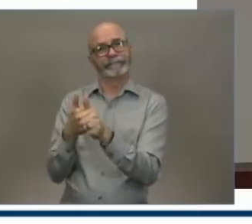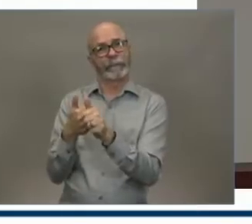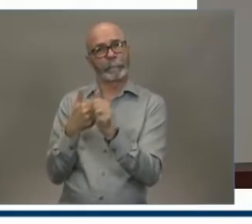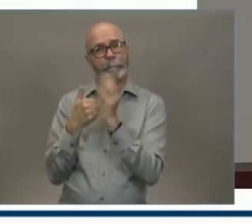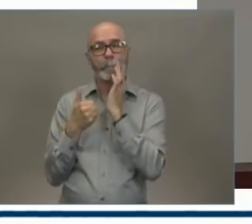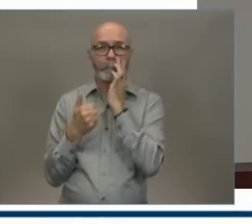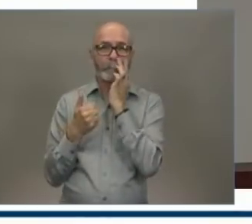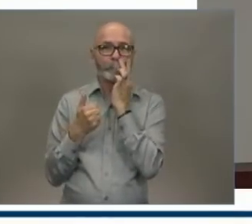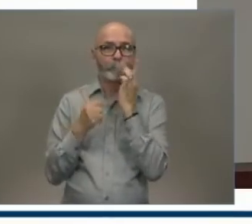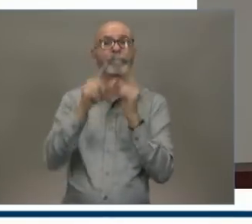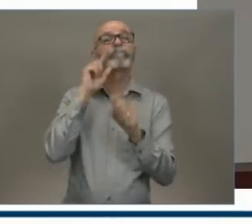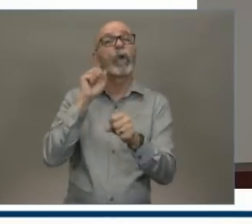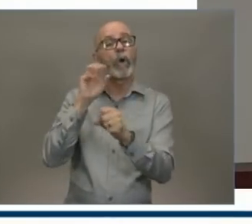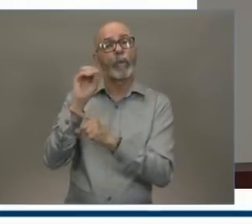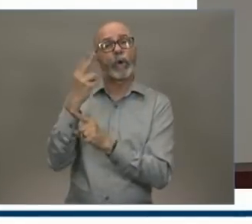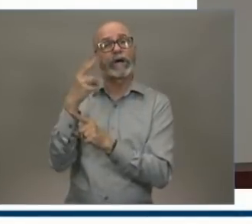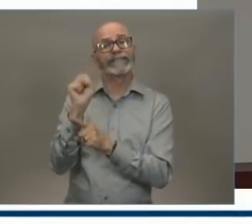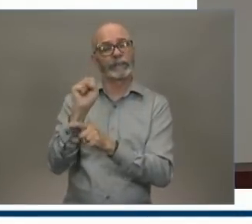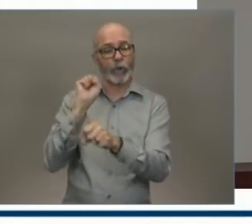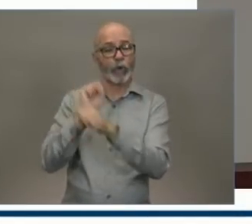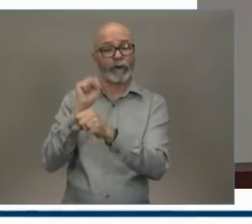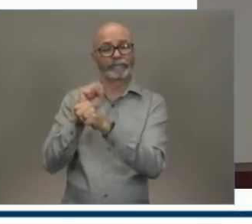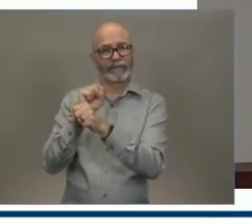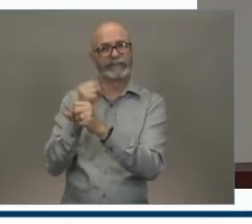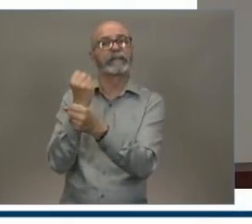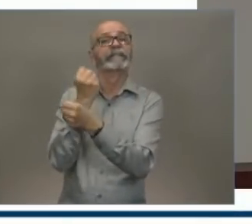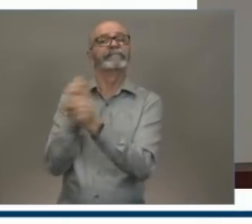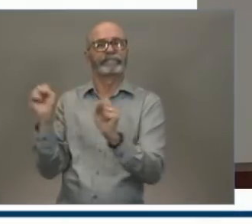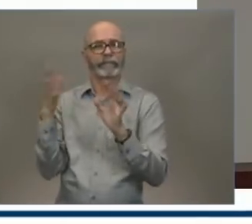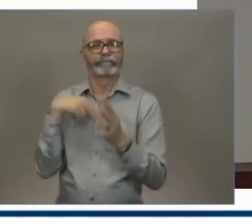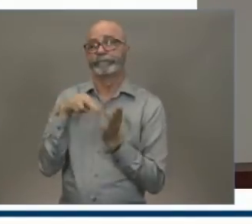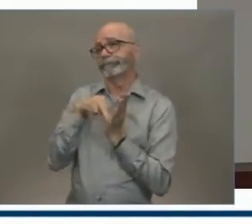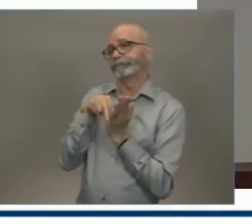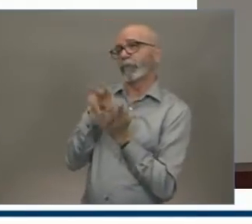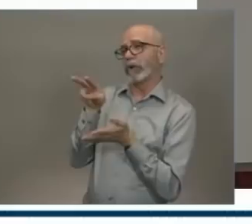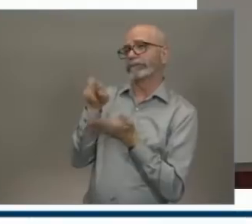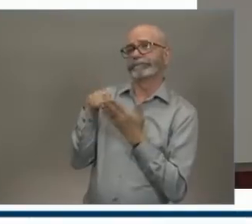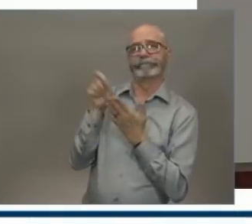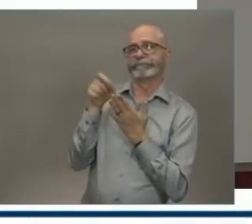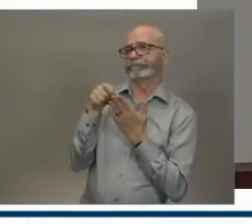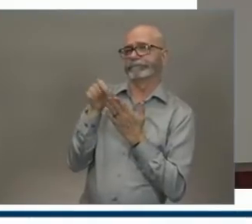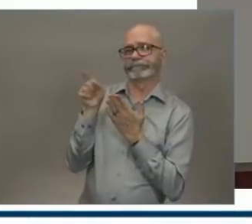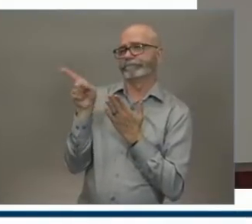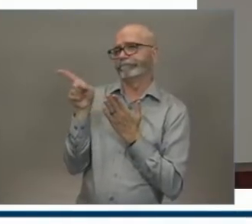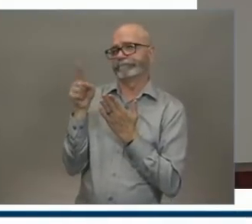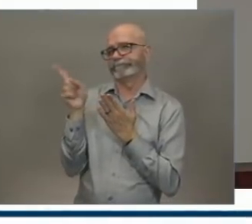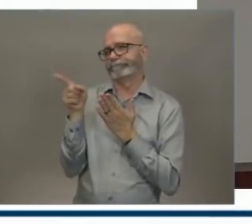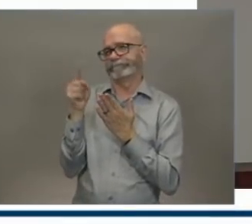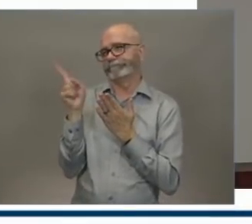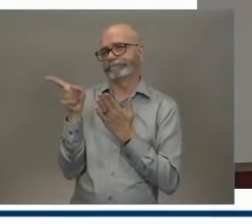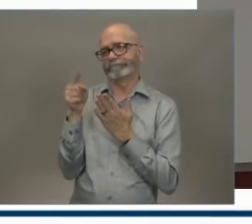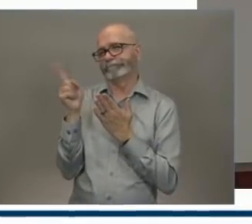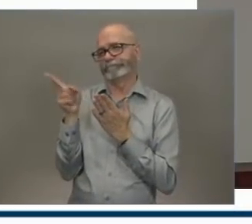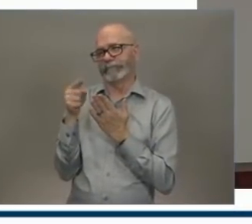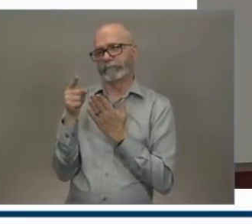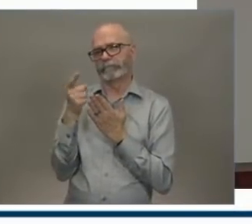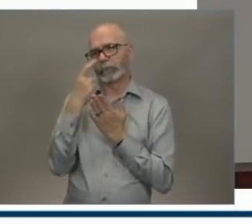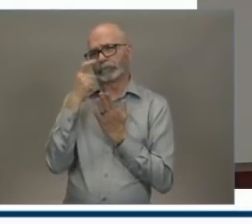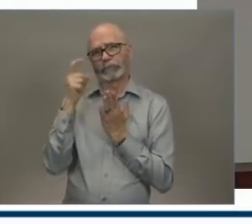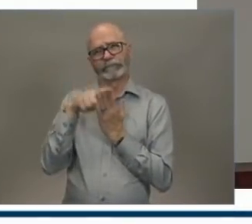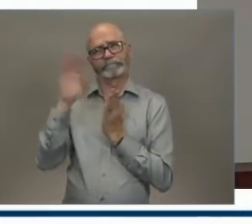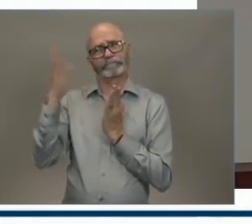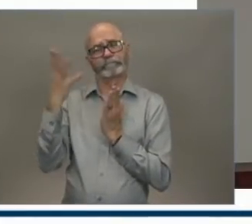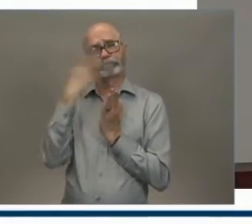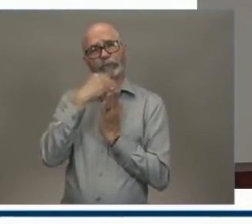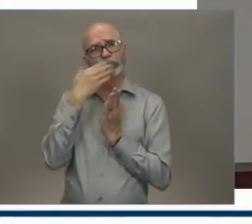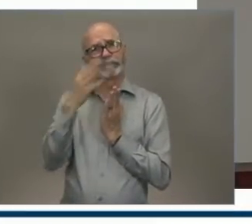safety inspectors have conducted a significant number of site visits and are seeing a very high compliance, both